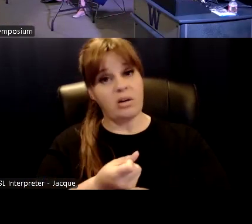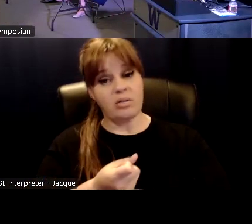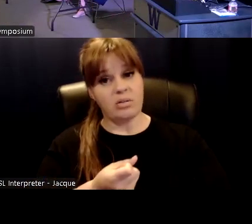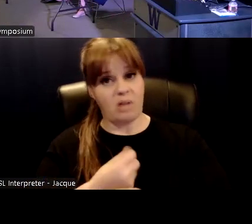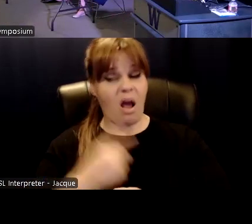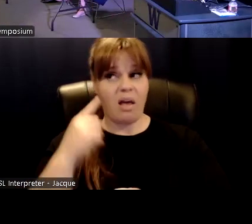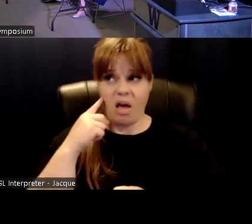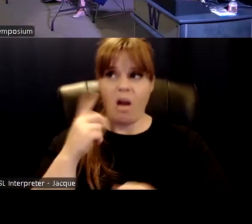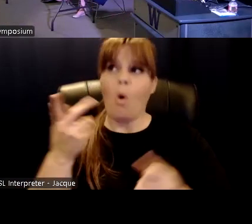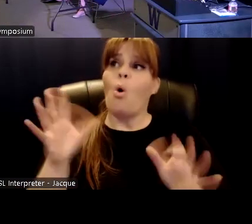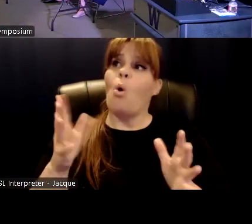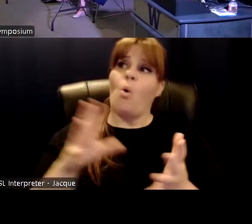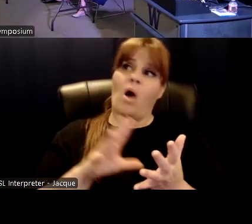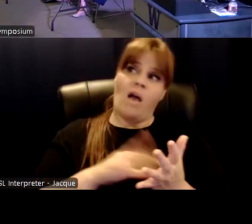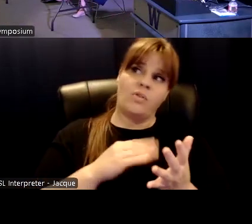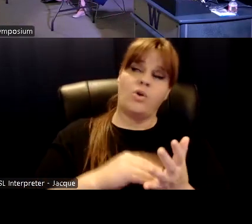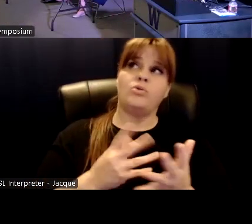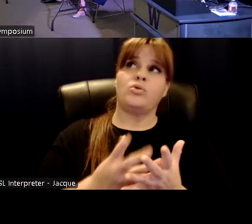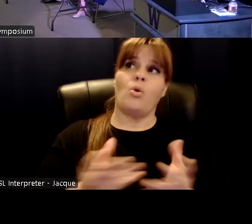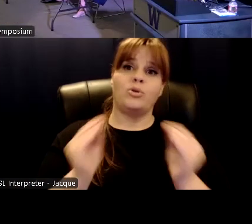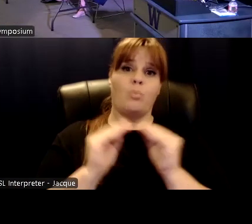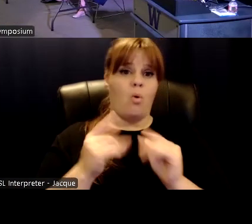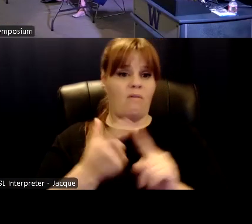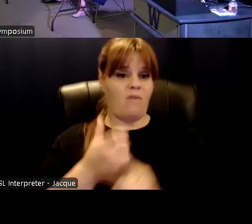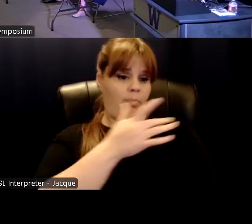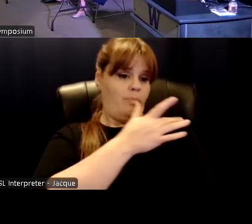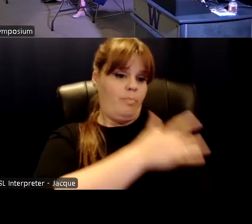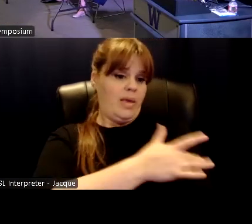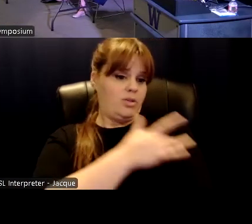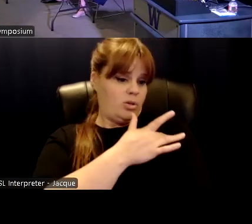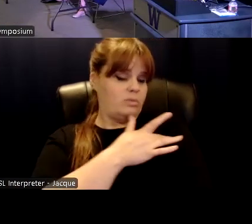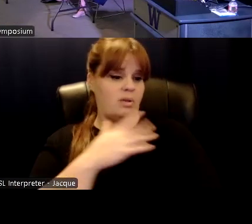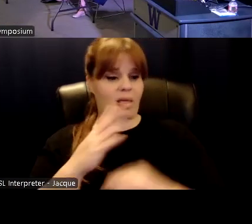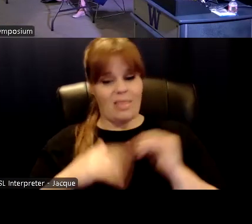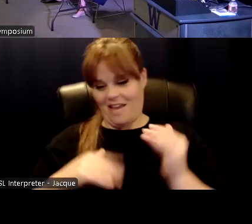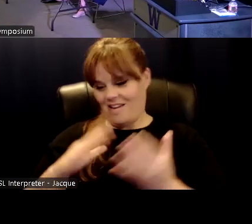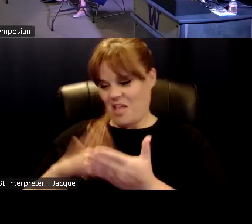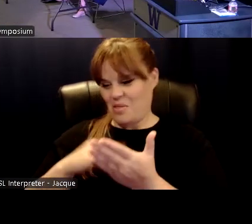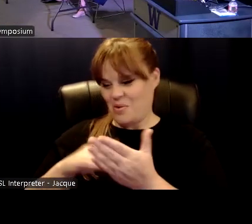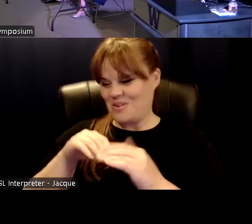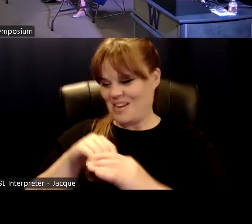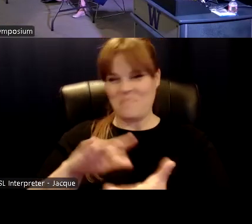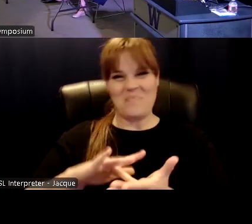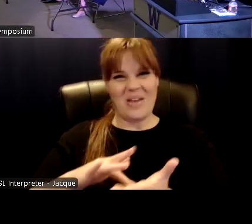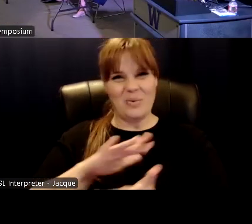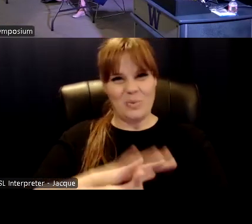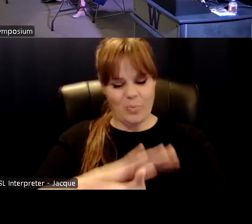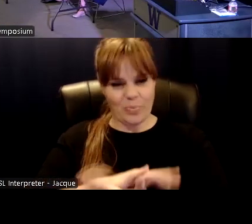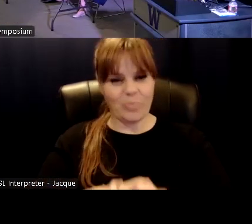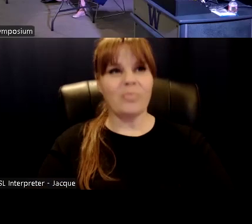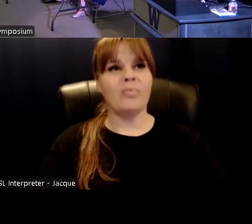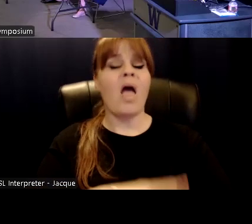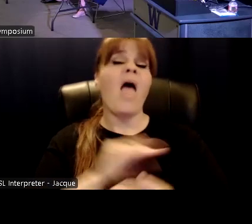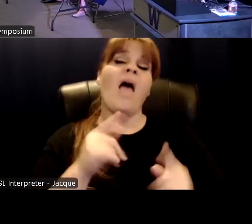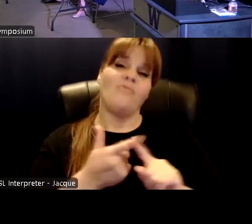I've learned so much more from my patients that I've learned from medical school, but learned from my patients and from my